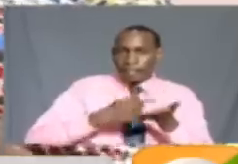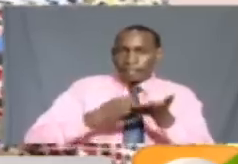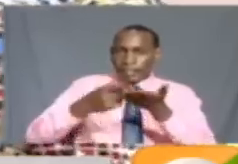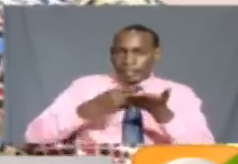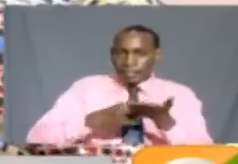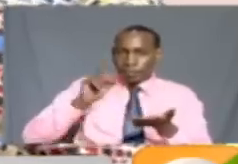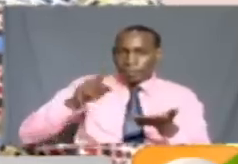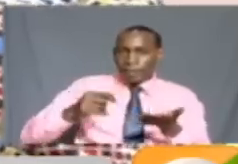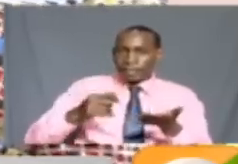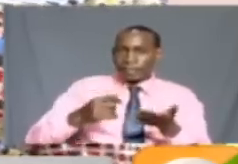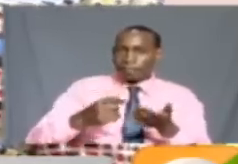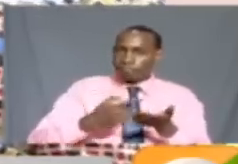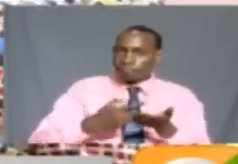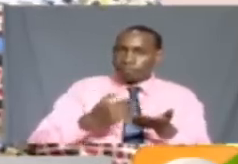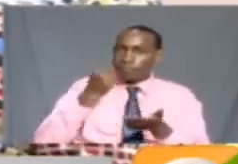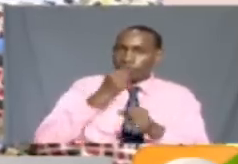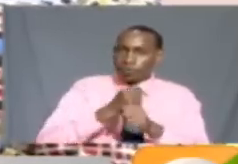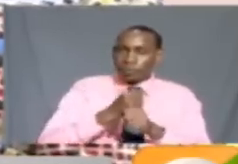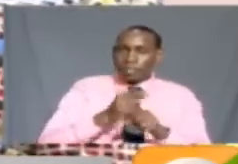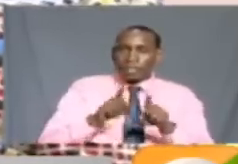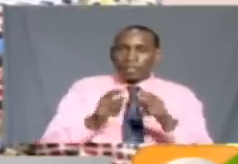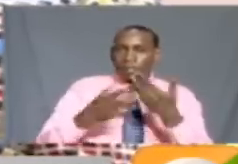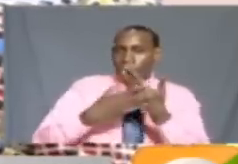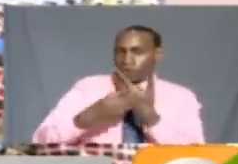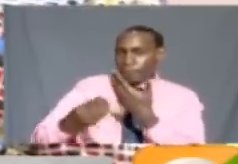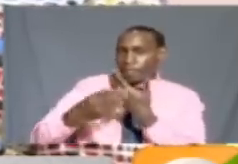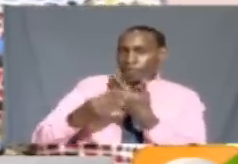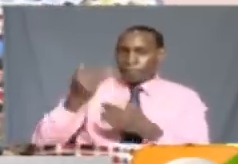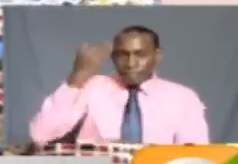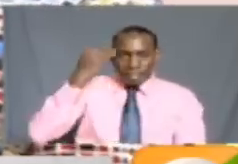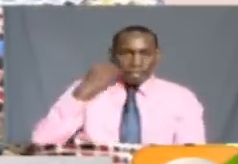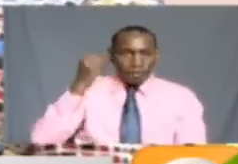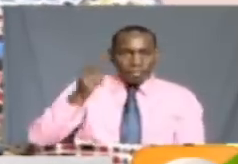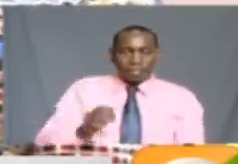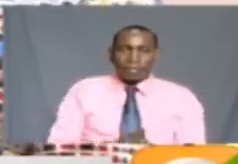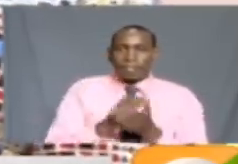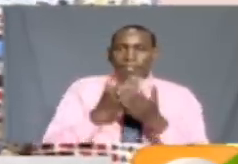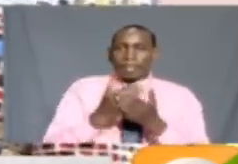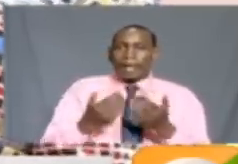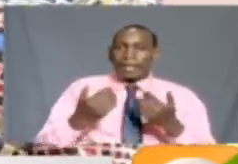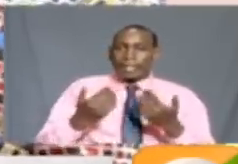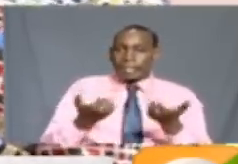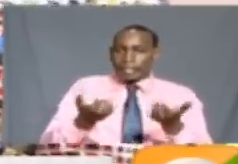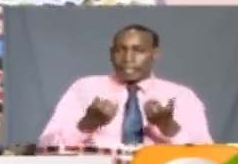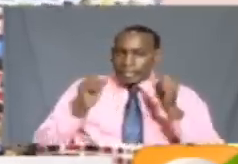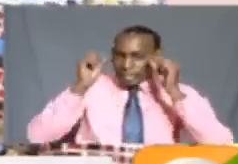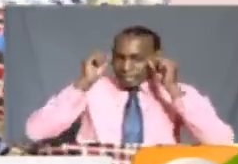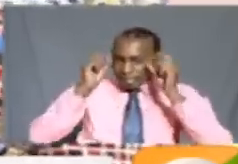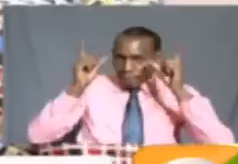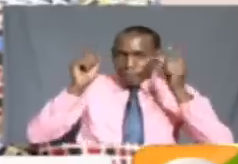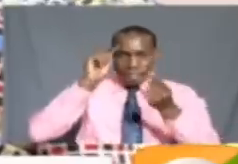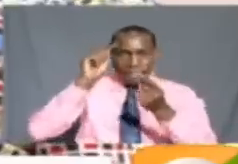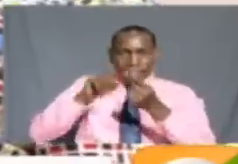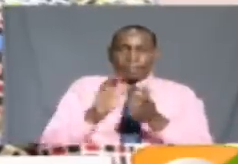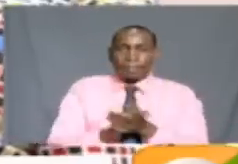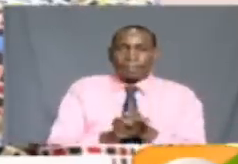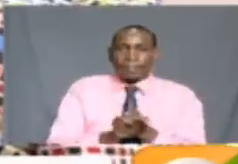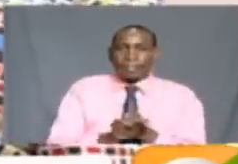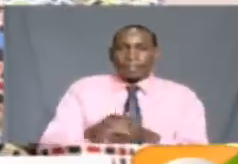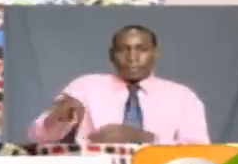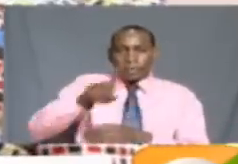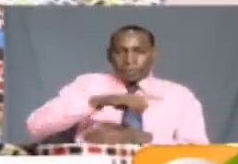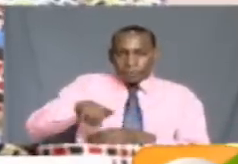not to engage in. And that's why I'm borrowing the leaf from the judges, that it needs a pragmatic, sober approach. Let's be humble enough and